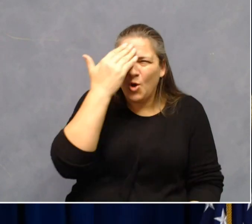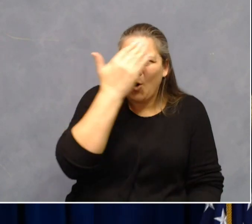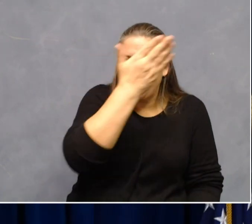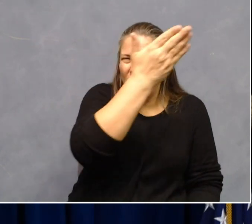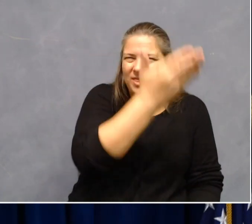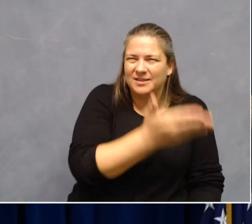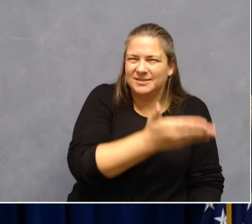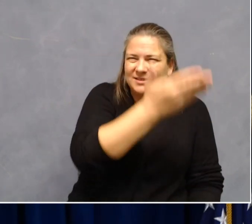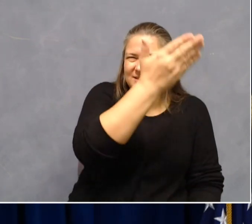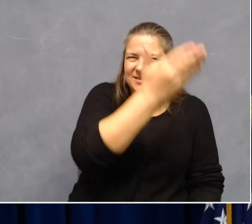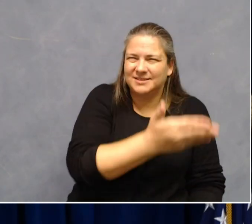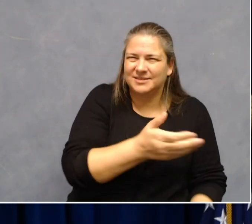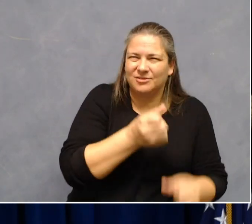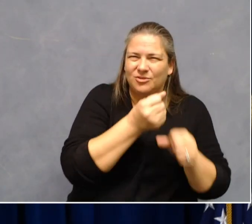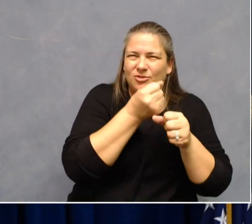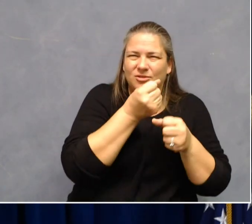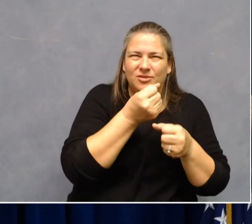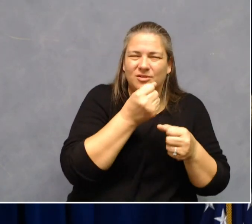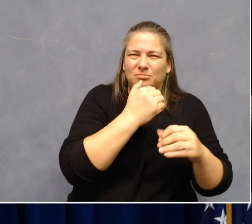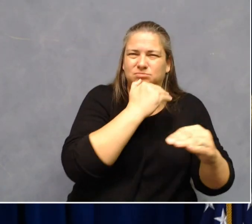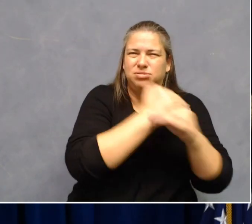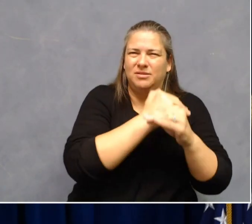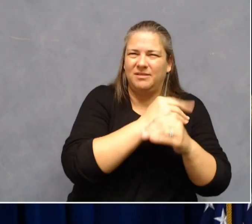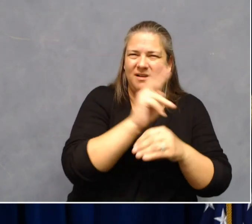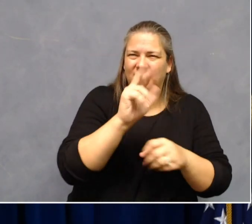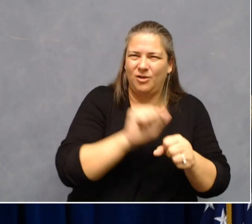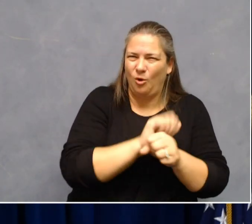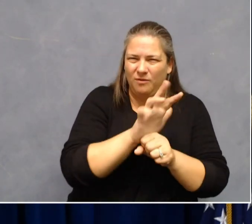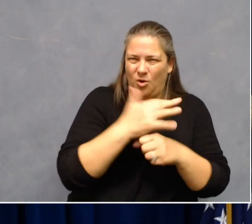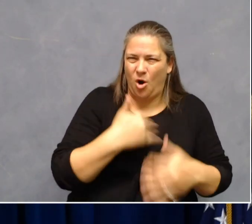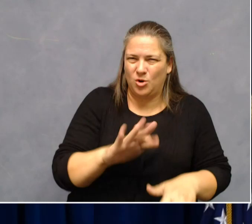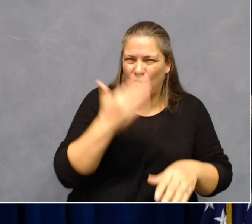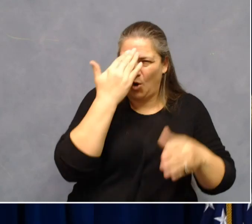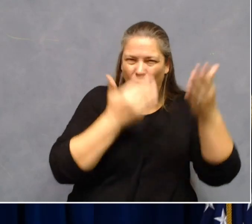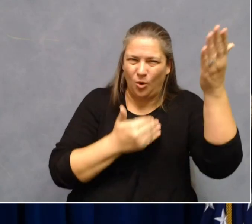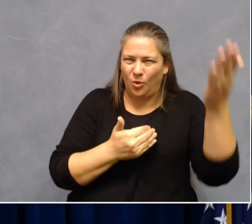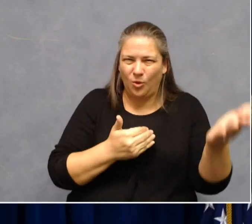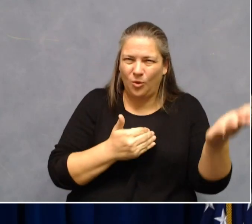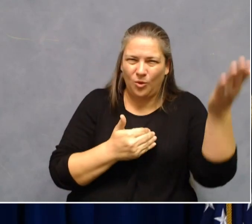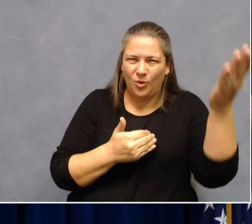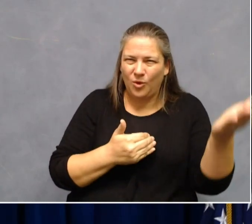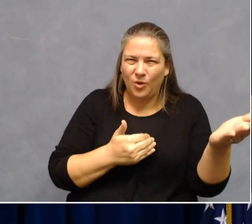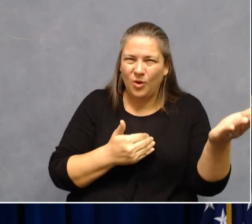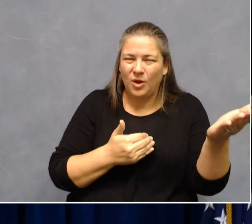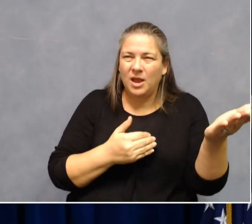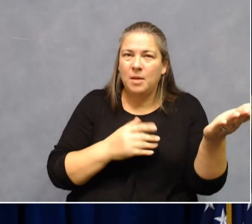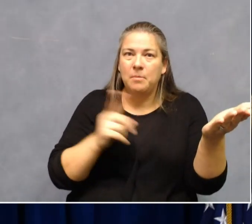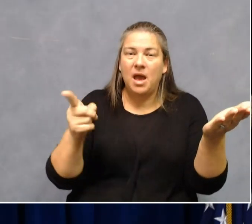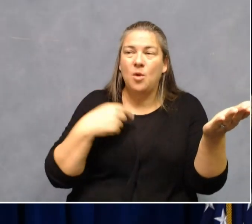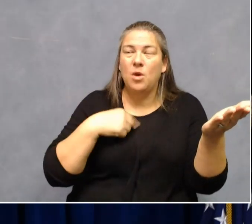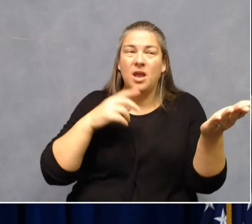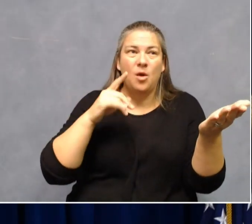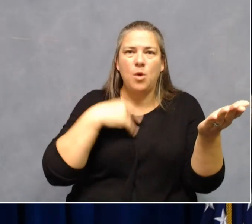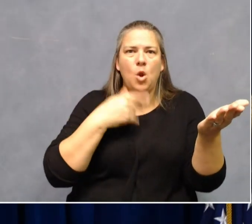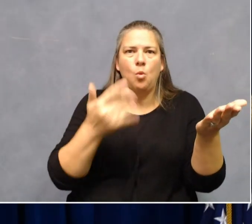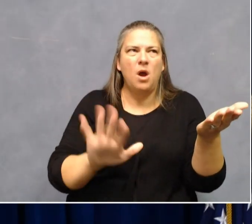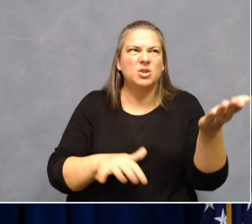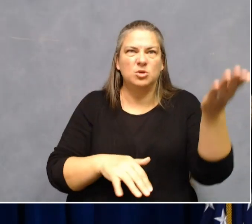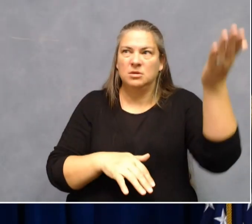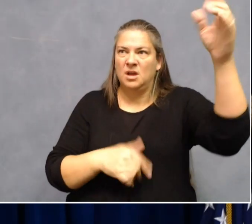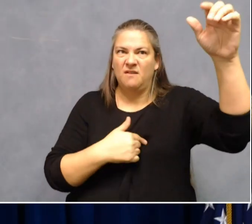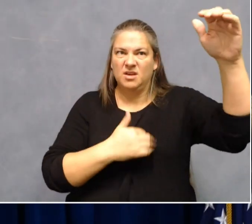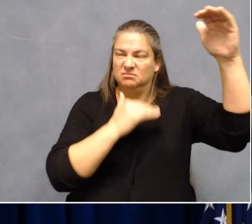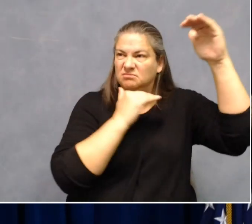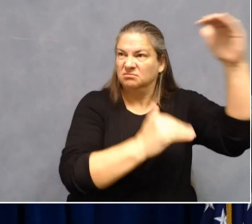the spread, but will result in fewer and fewer and fewer people following them. And that's tough, but that's the